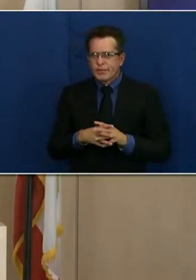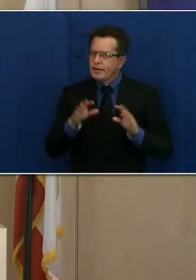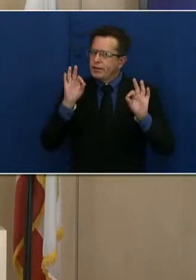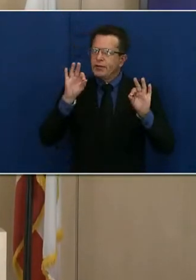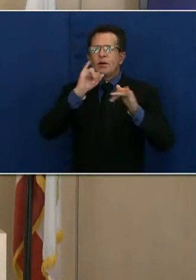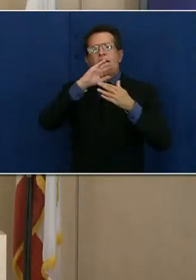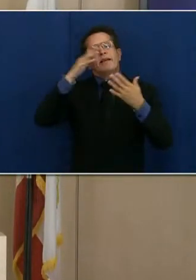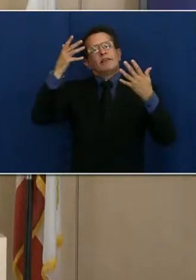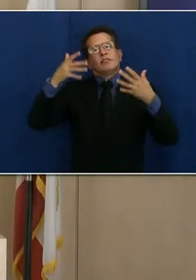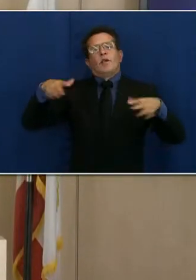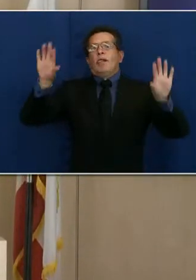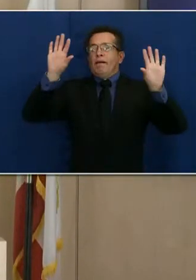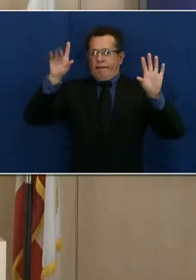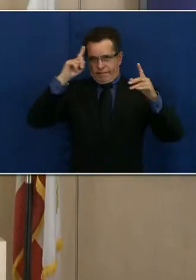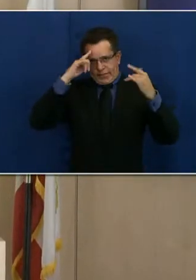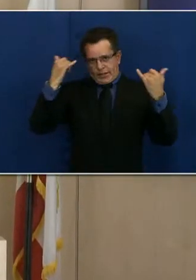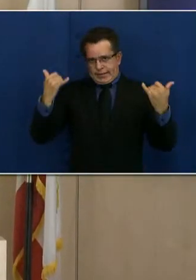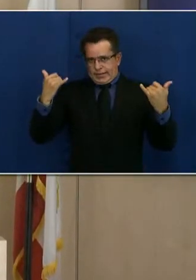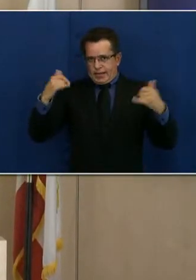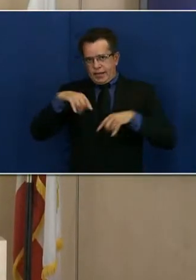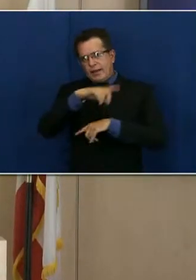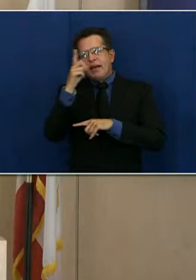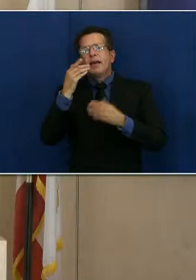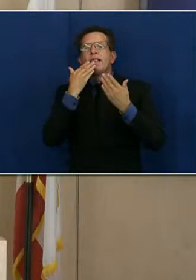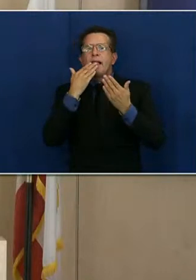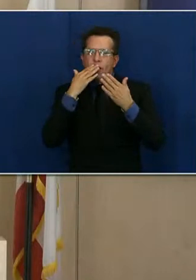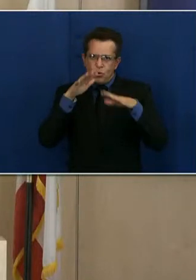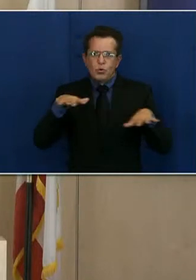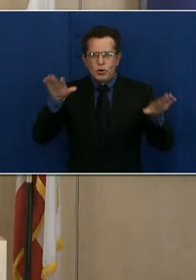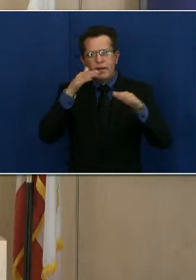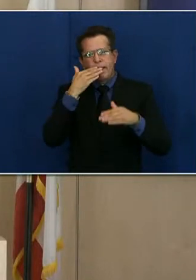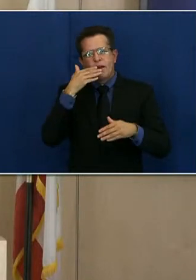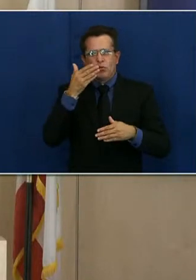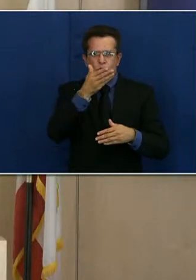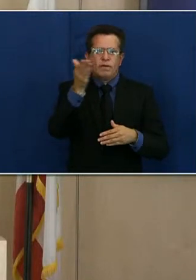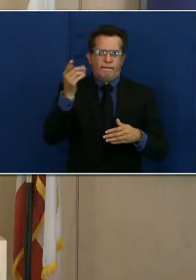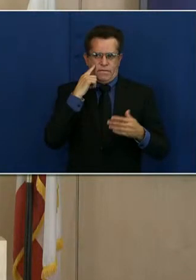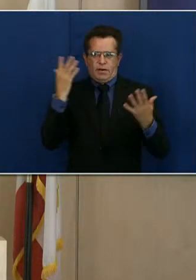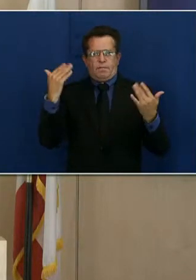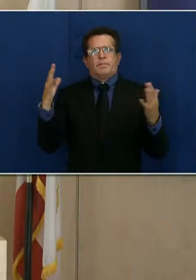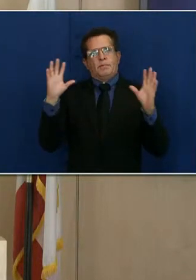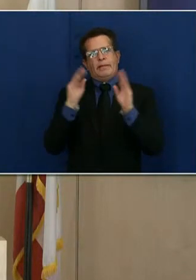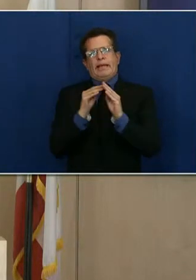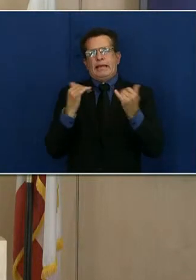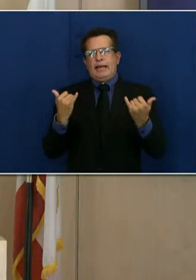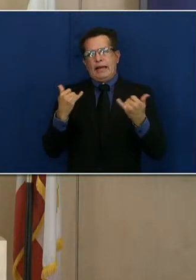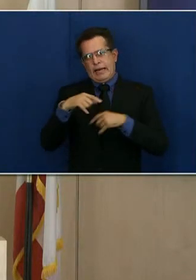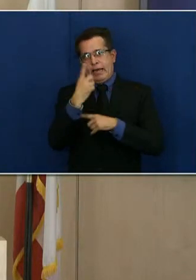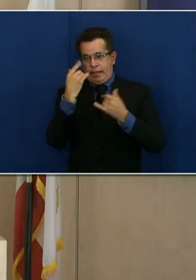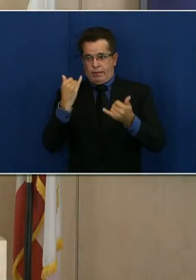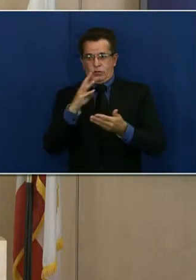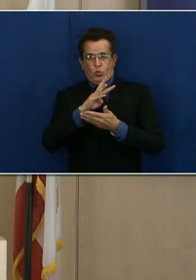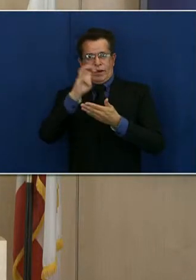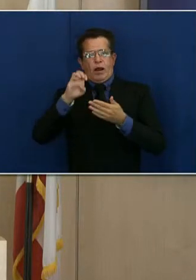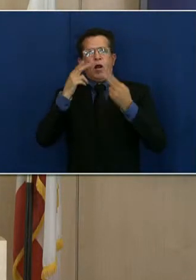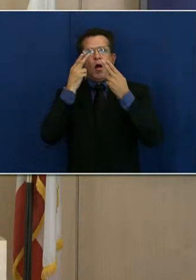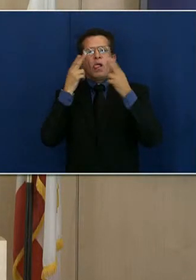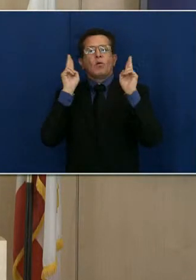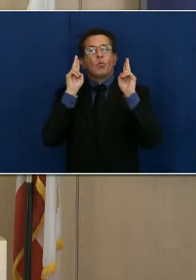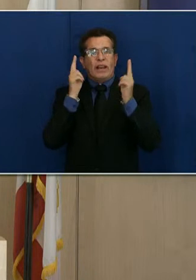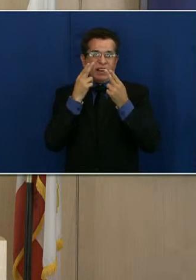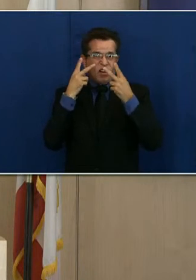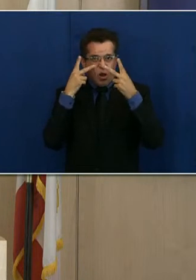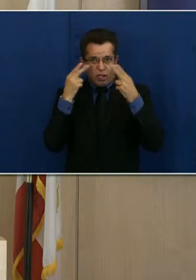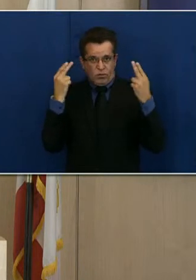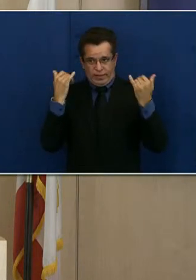That completes our questions for today. We want to thank you for your participation. This weekend is Halloween, and obviously normally